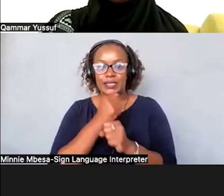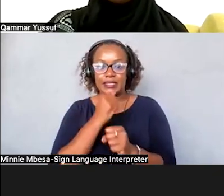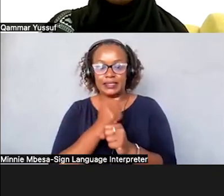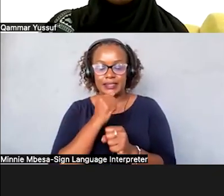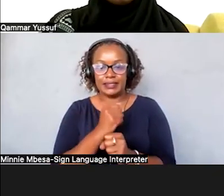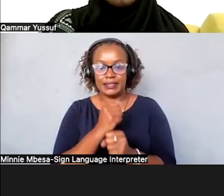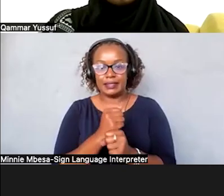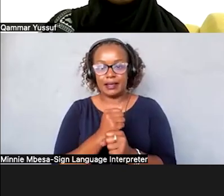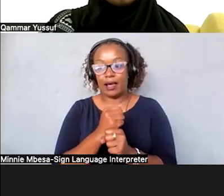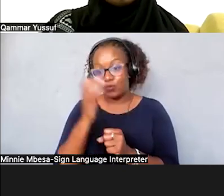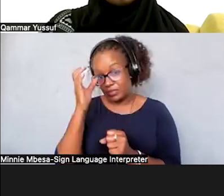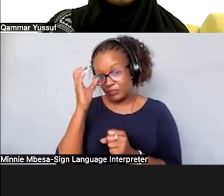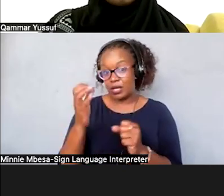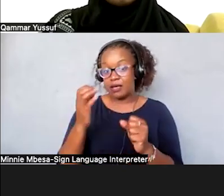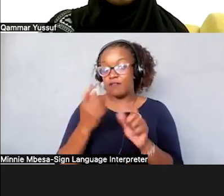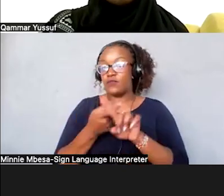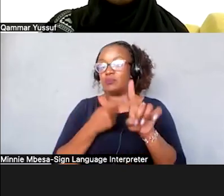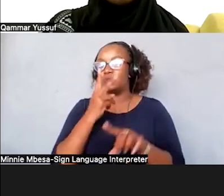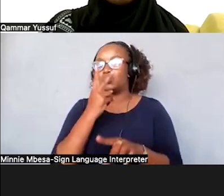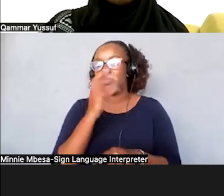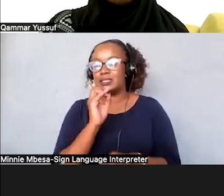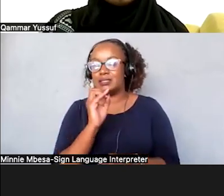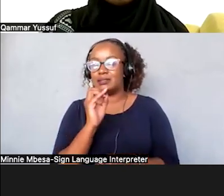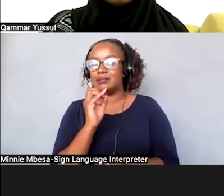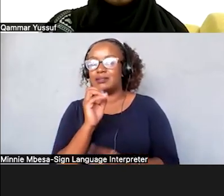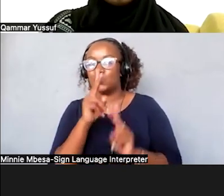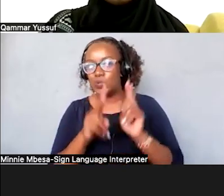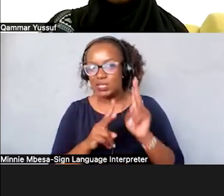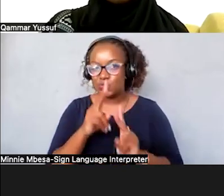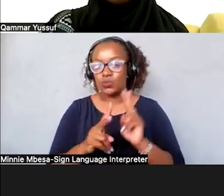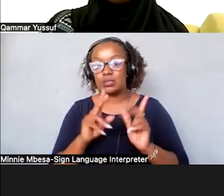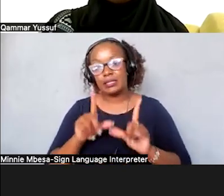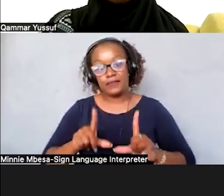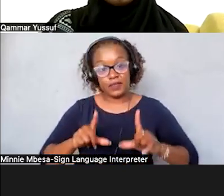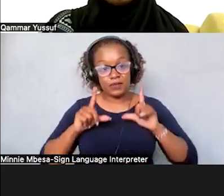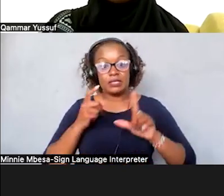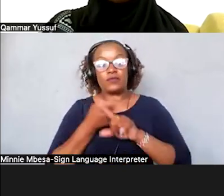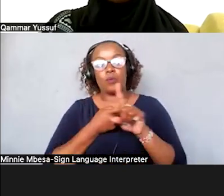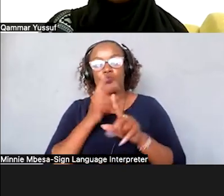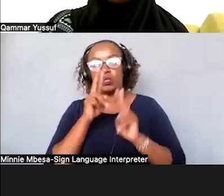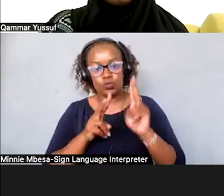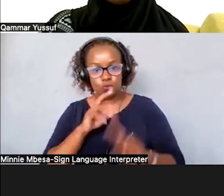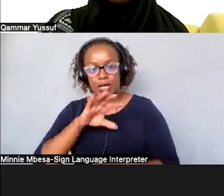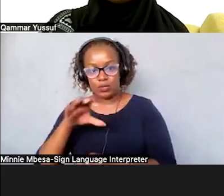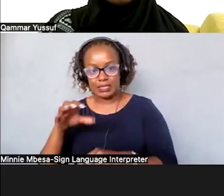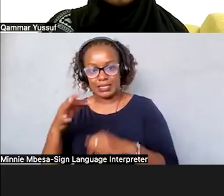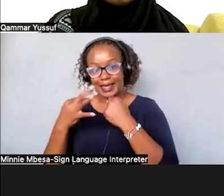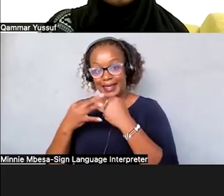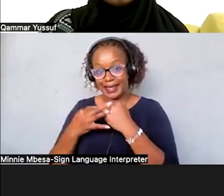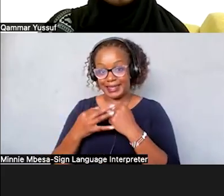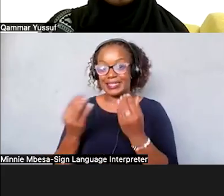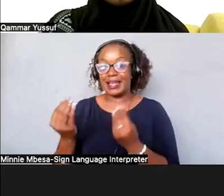of 22 young survivors across 22 hotspot counties, 8 young survivors were